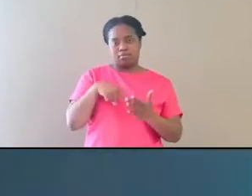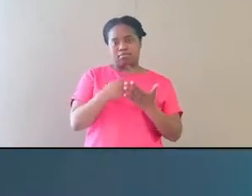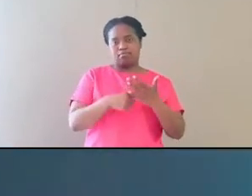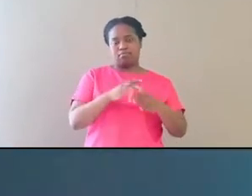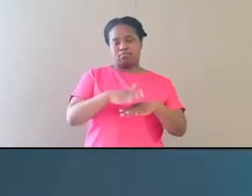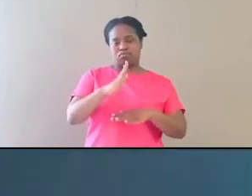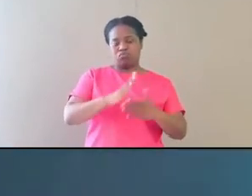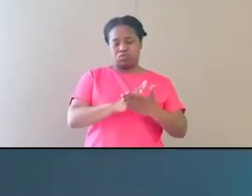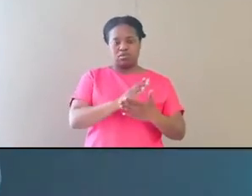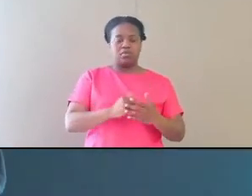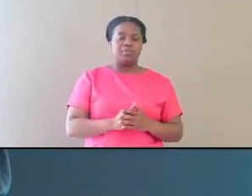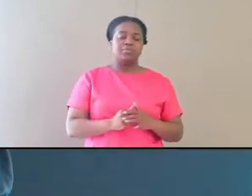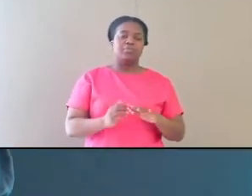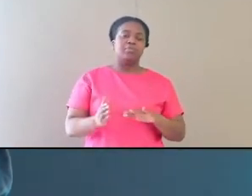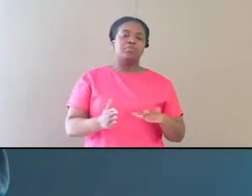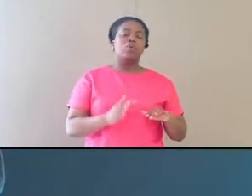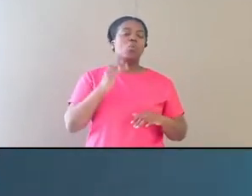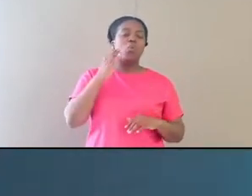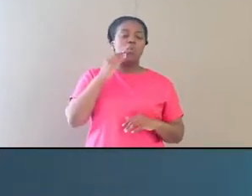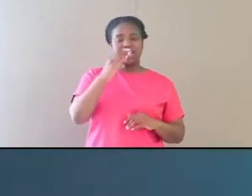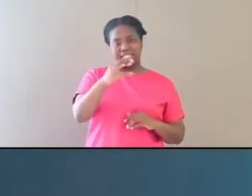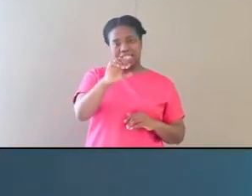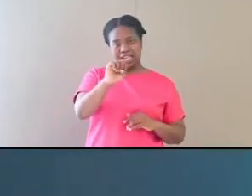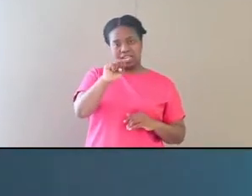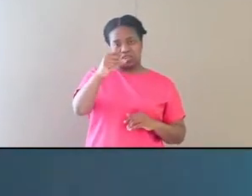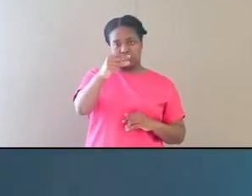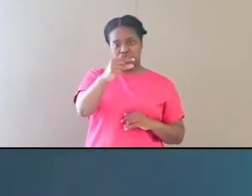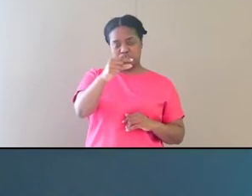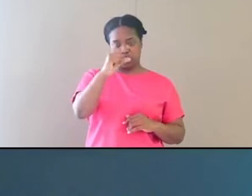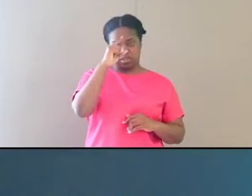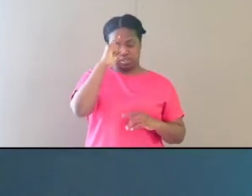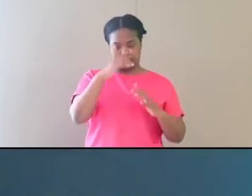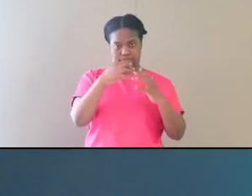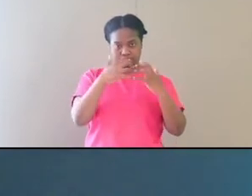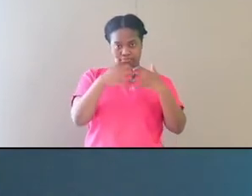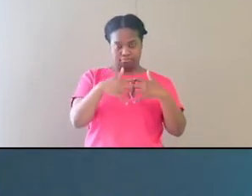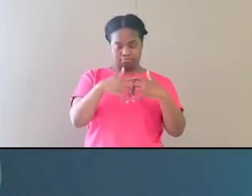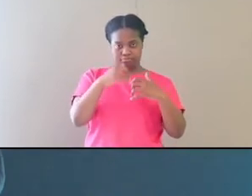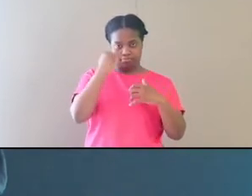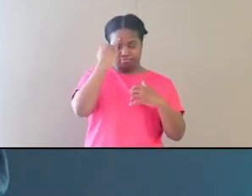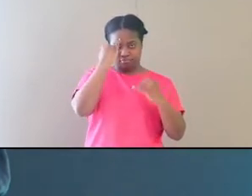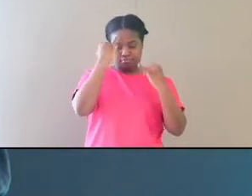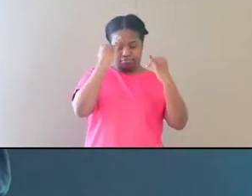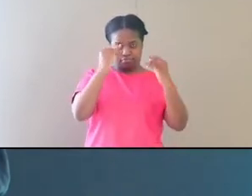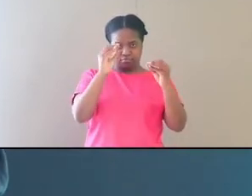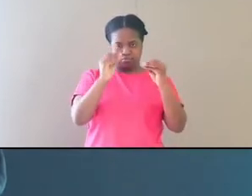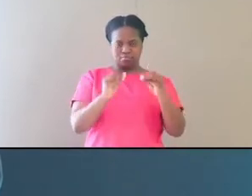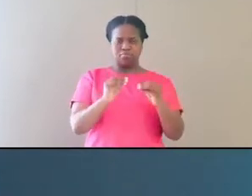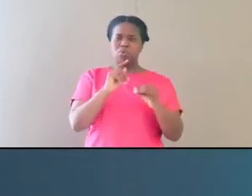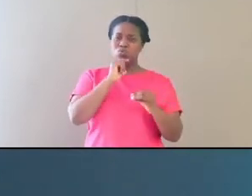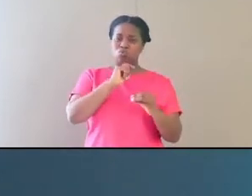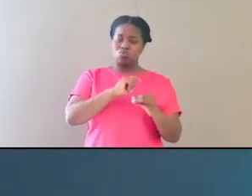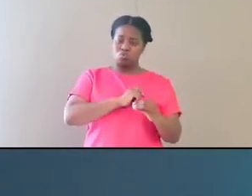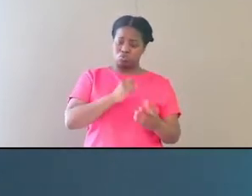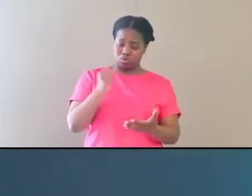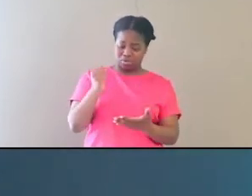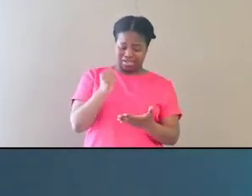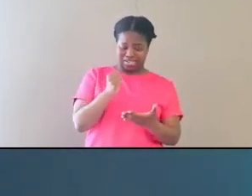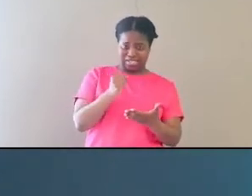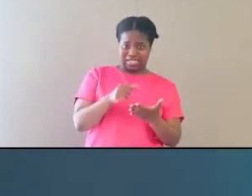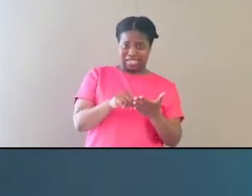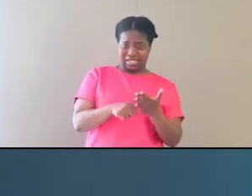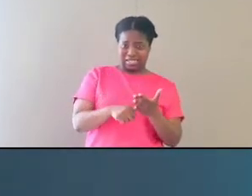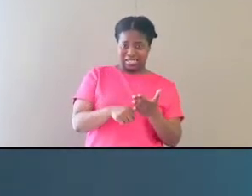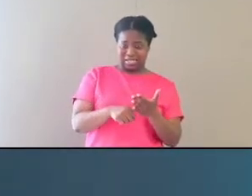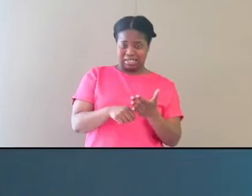So when the CSG was being designed, there was already a social assistance program in place under the